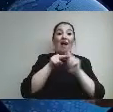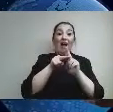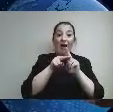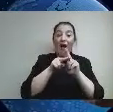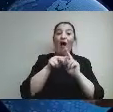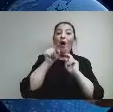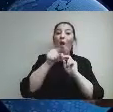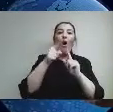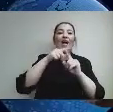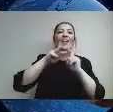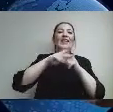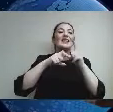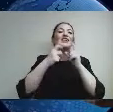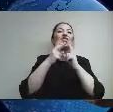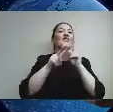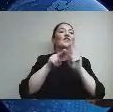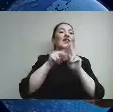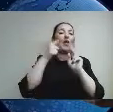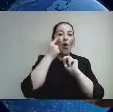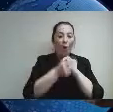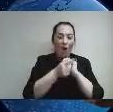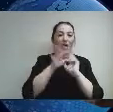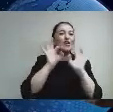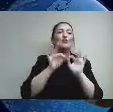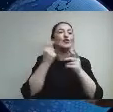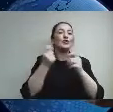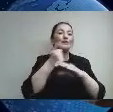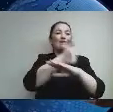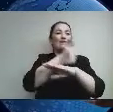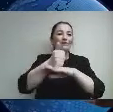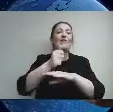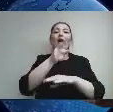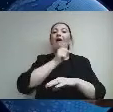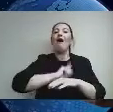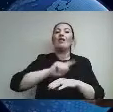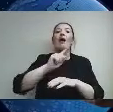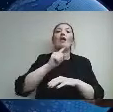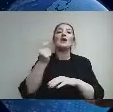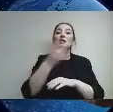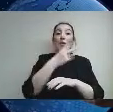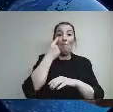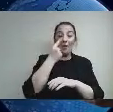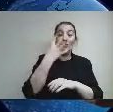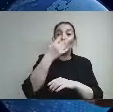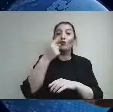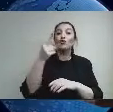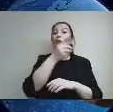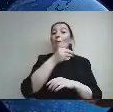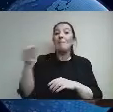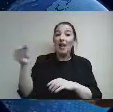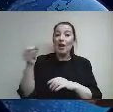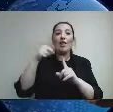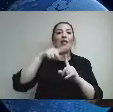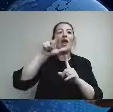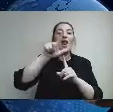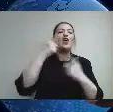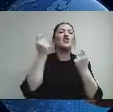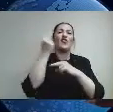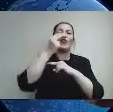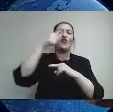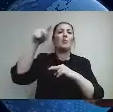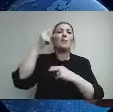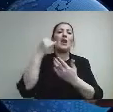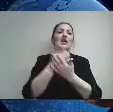the proportion in the for which companies got entitlement to, we can refer